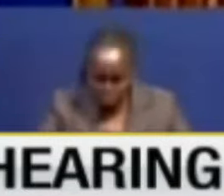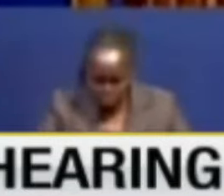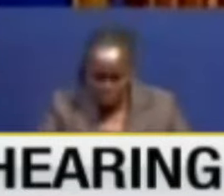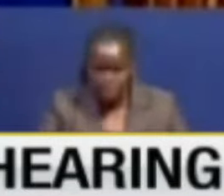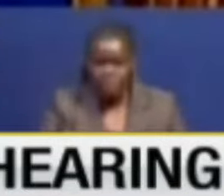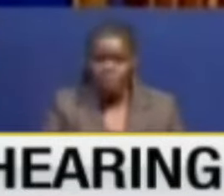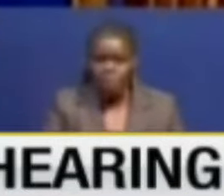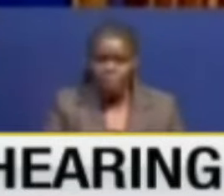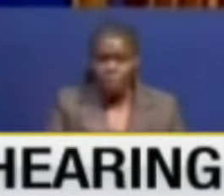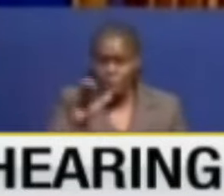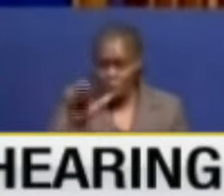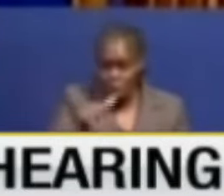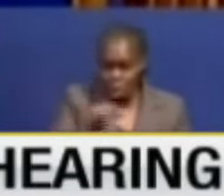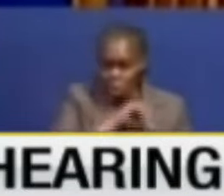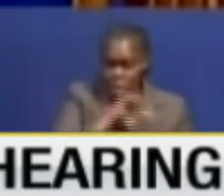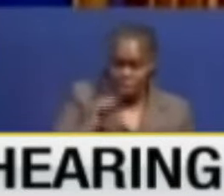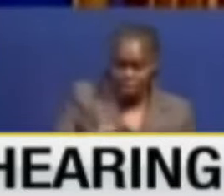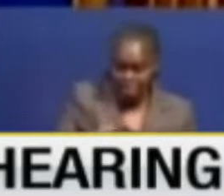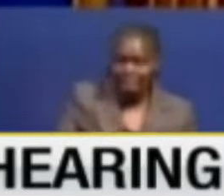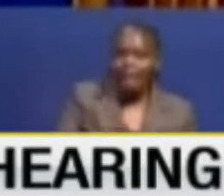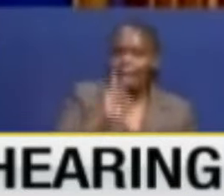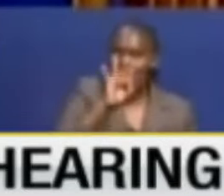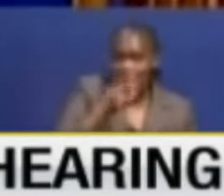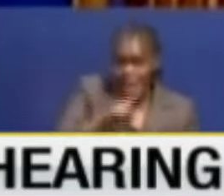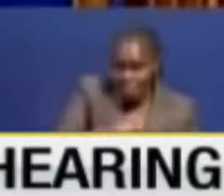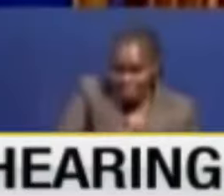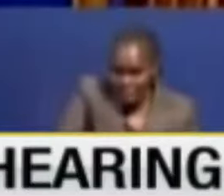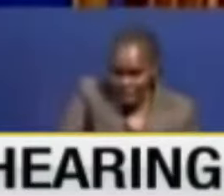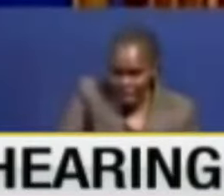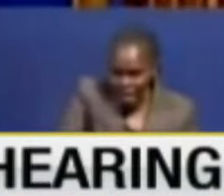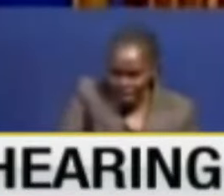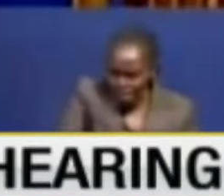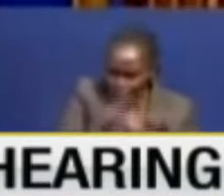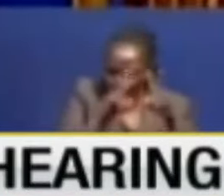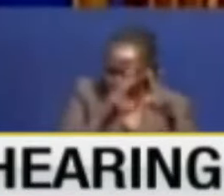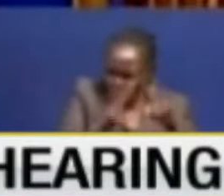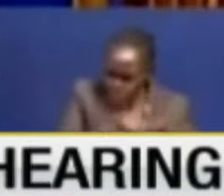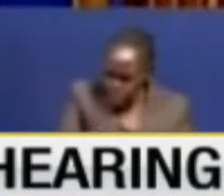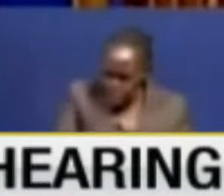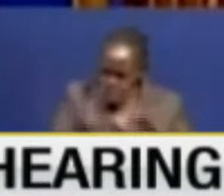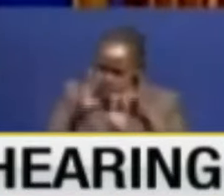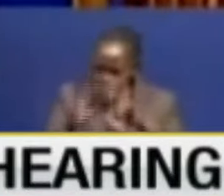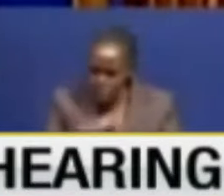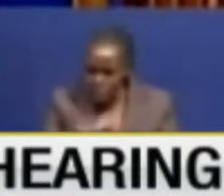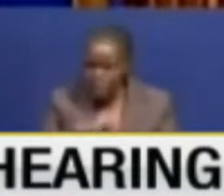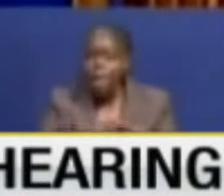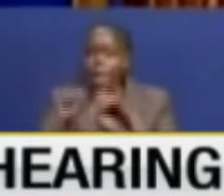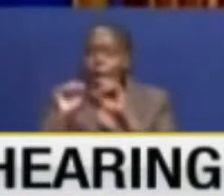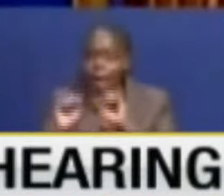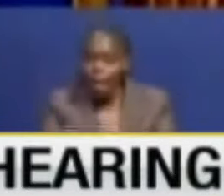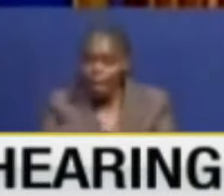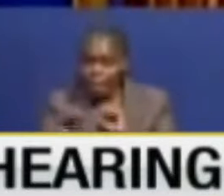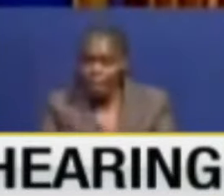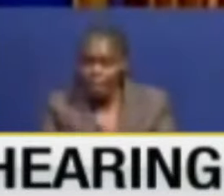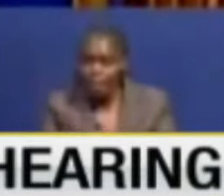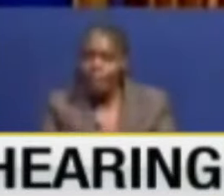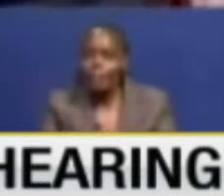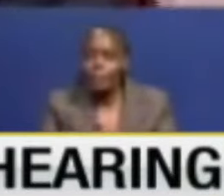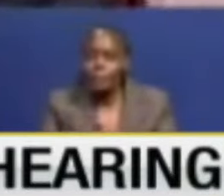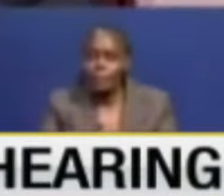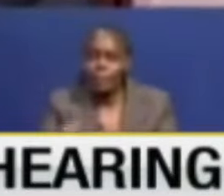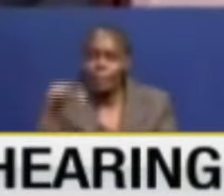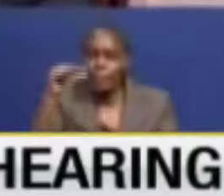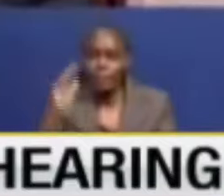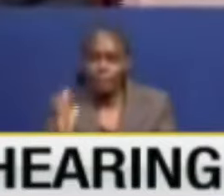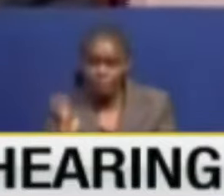are being called for the third time to interrogate the character and the ability of Governor Kawira to govern